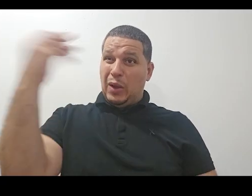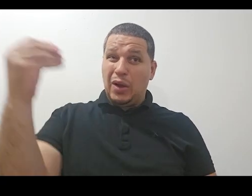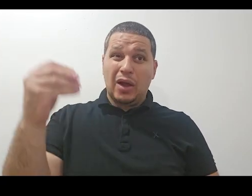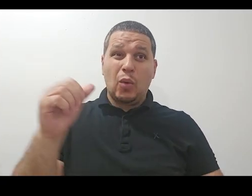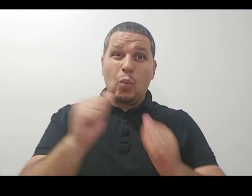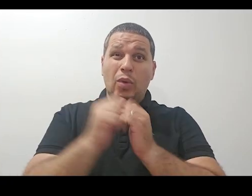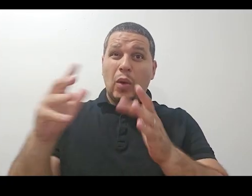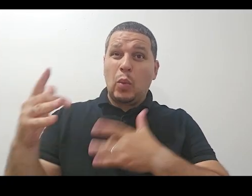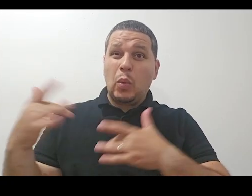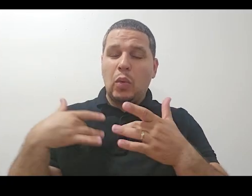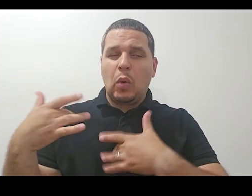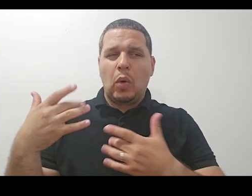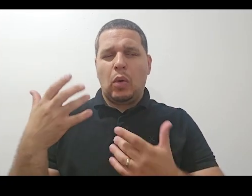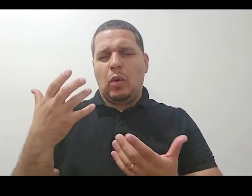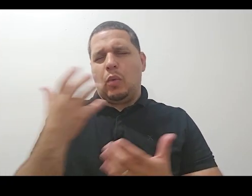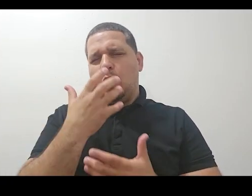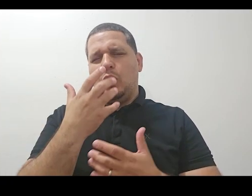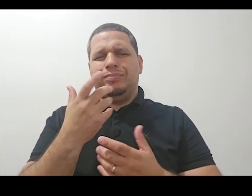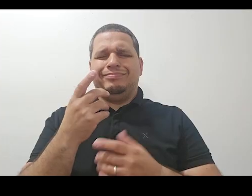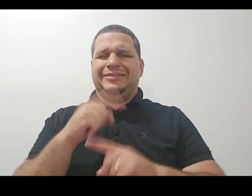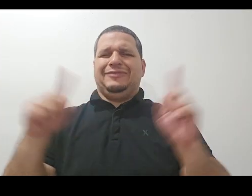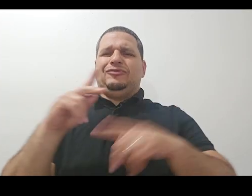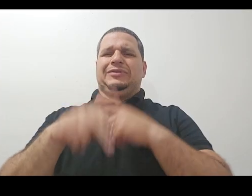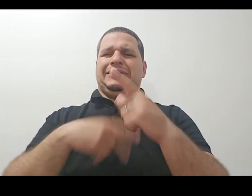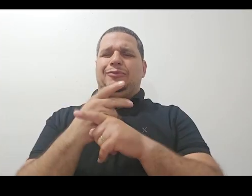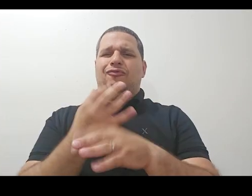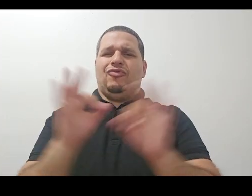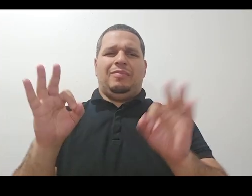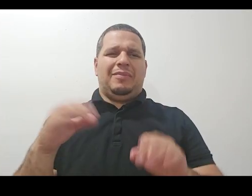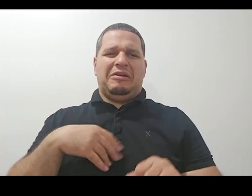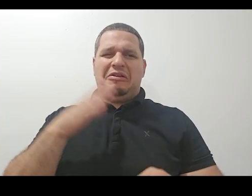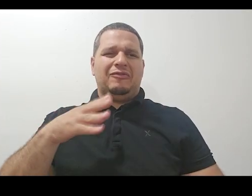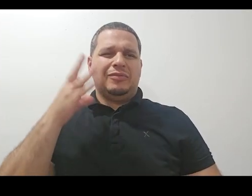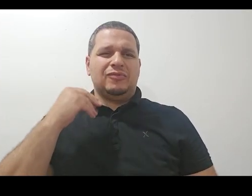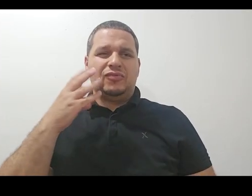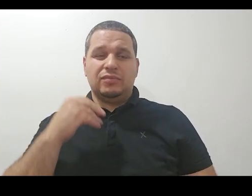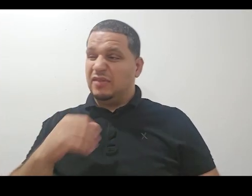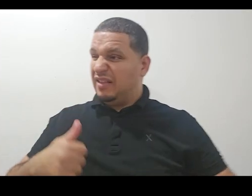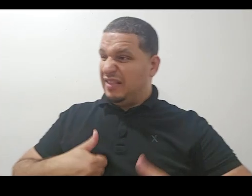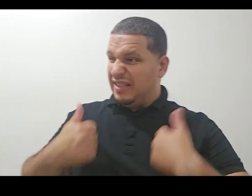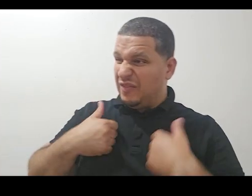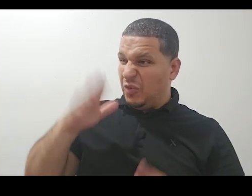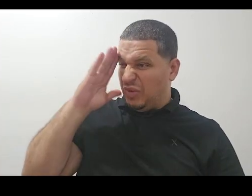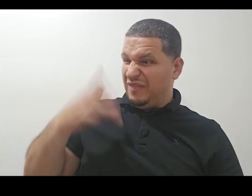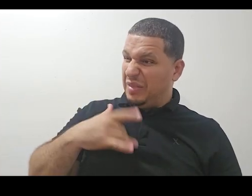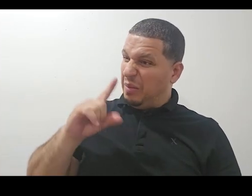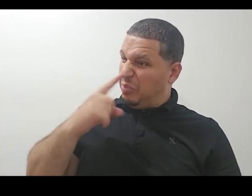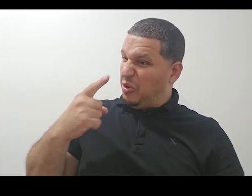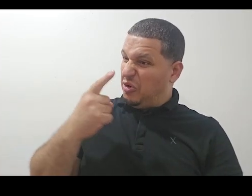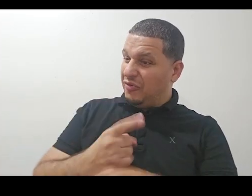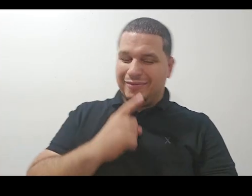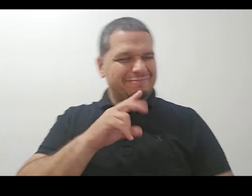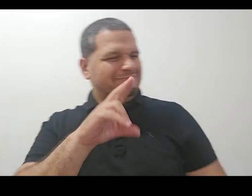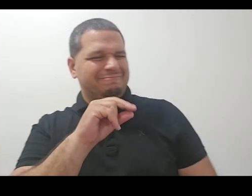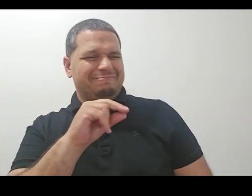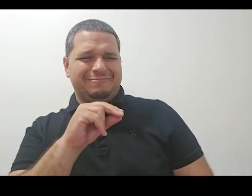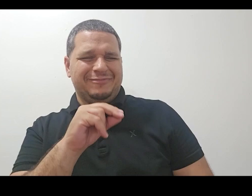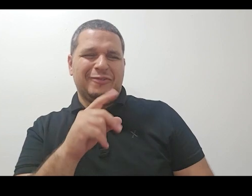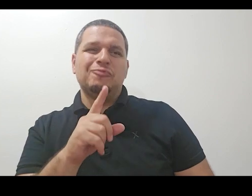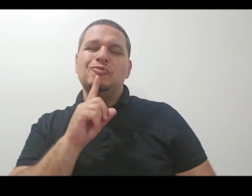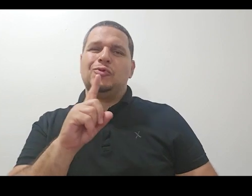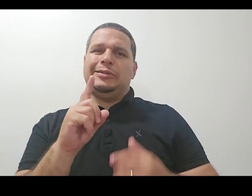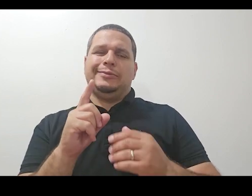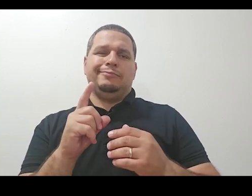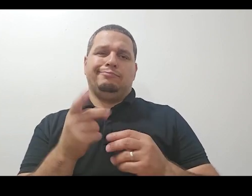that would be just a different type of freedom that I don't have. Wouldn't life be super boring then? Yeah. No, that would be